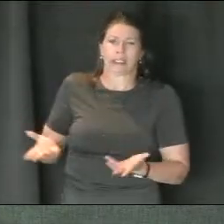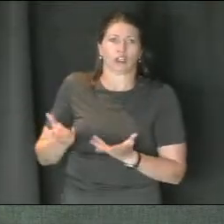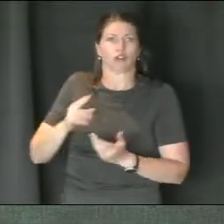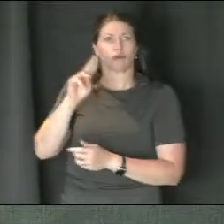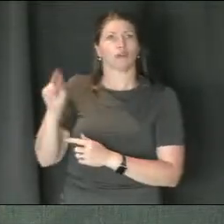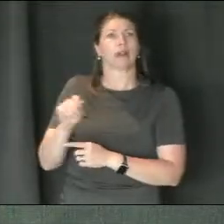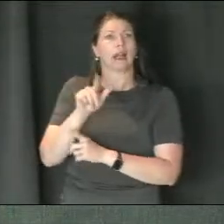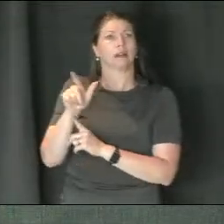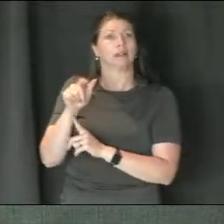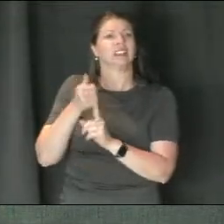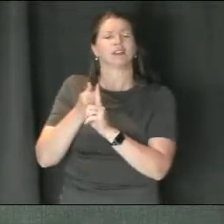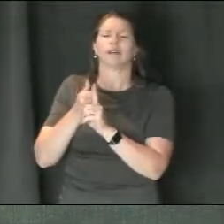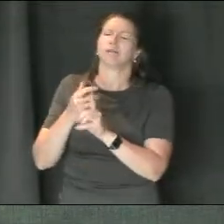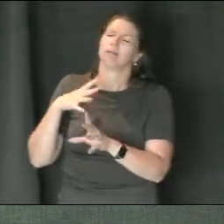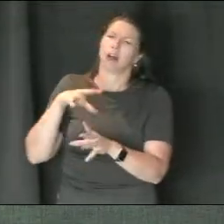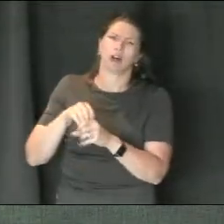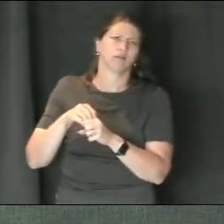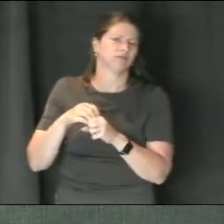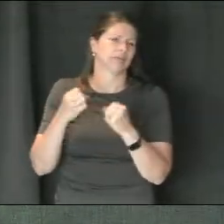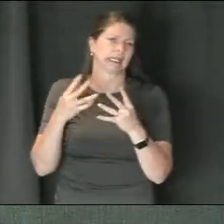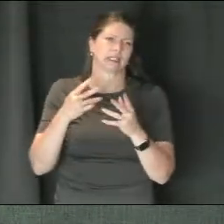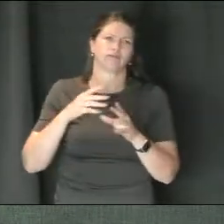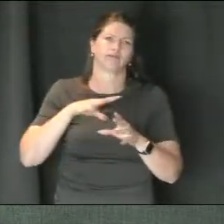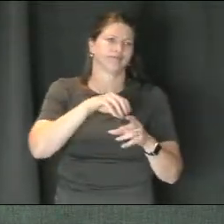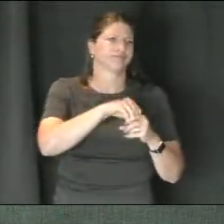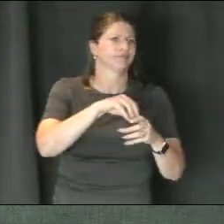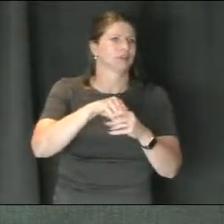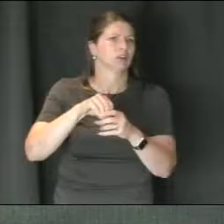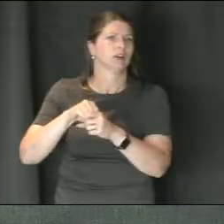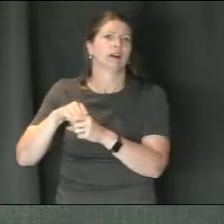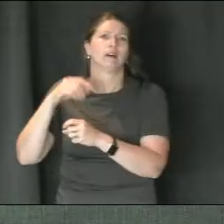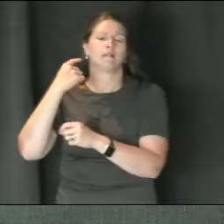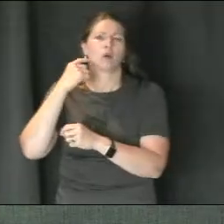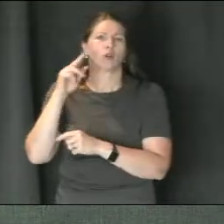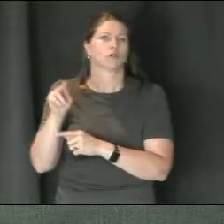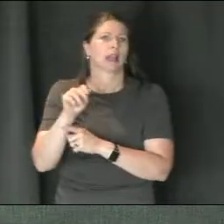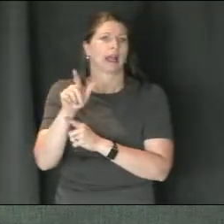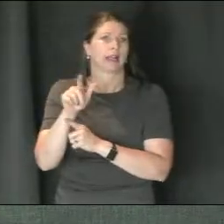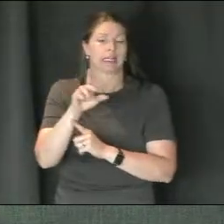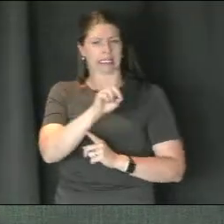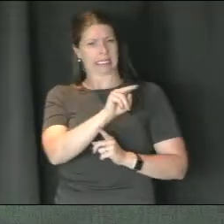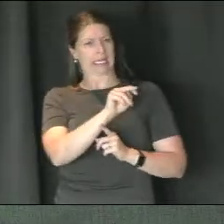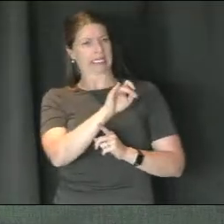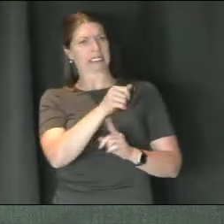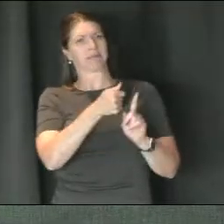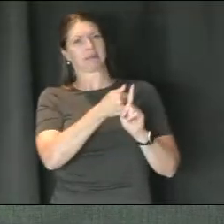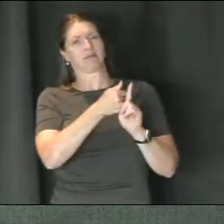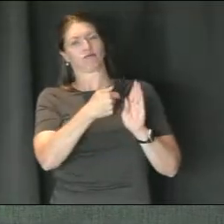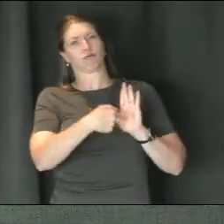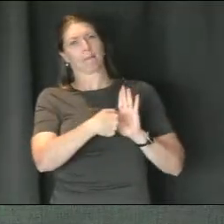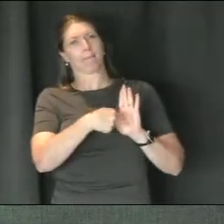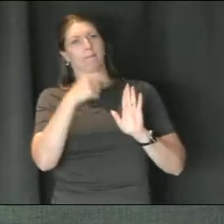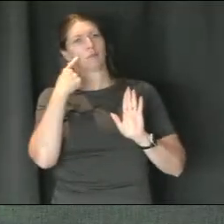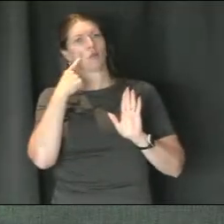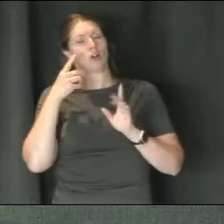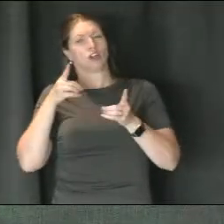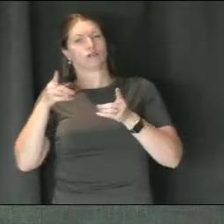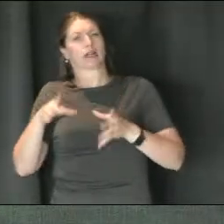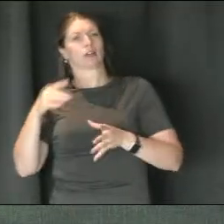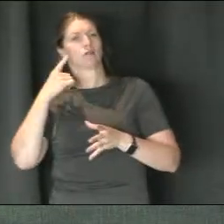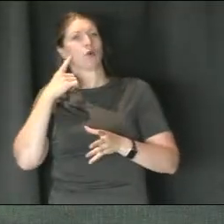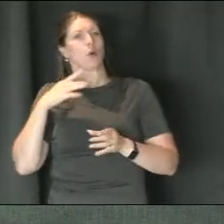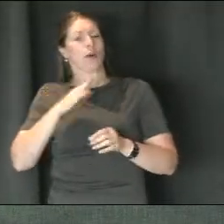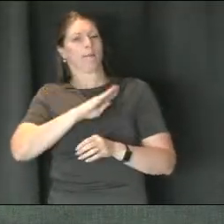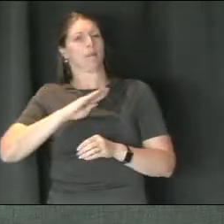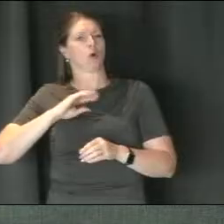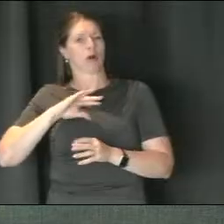Canada, Newfoundland and Labrador for the past 7 years. Dennis has represented Newfoundland and Labrador as a director on the Board of Inclusion Canada.